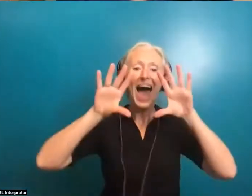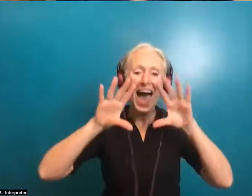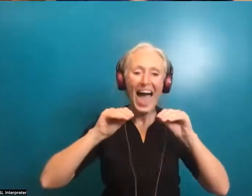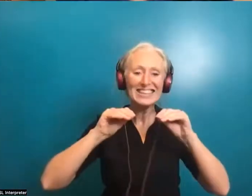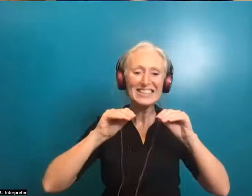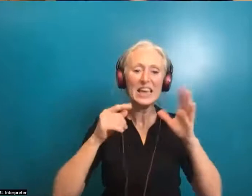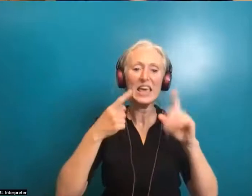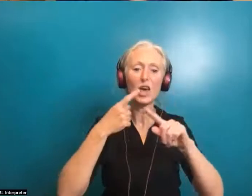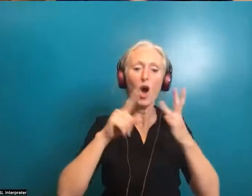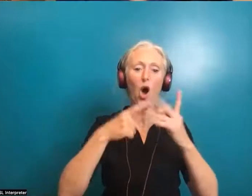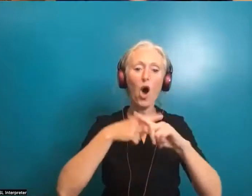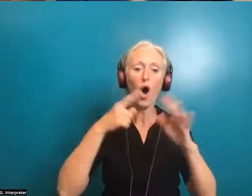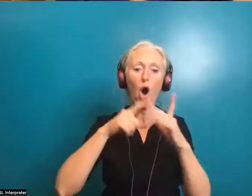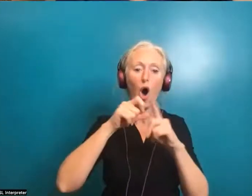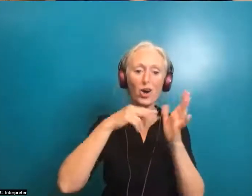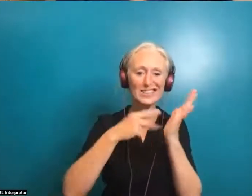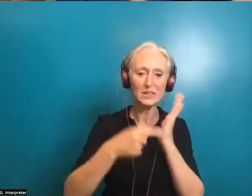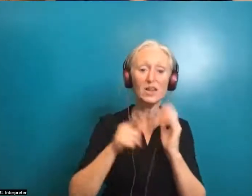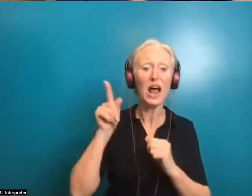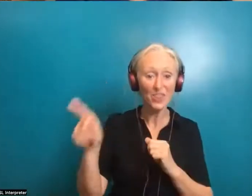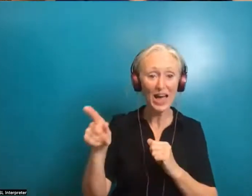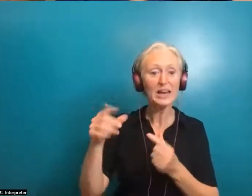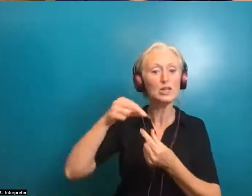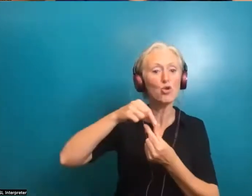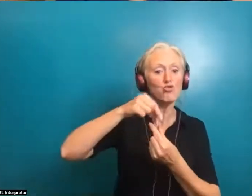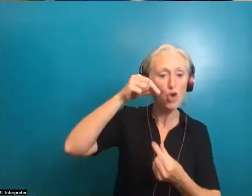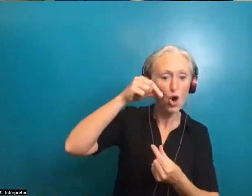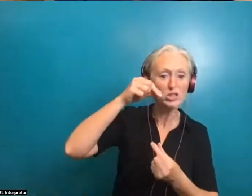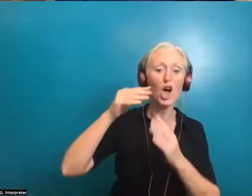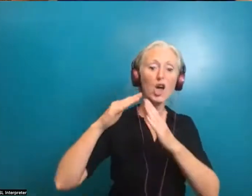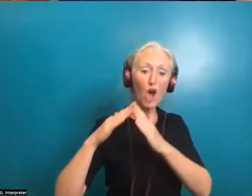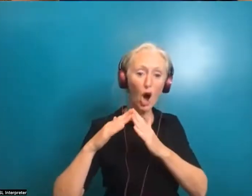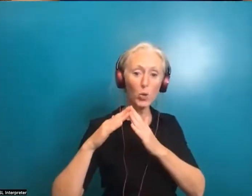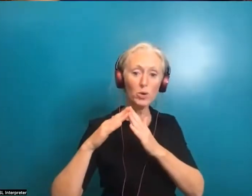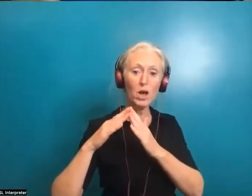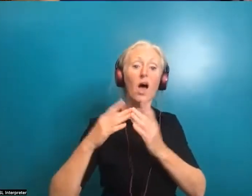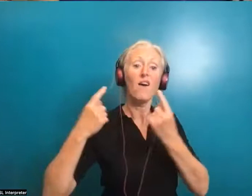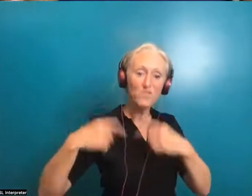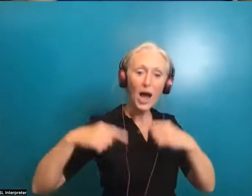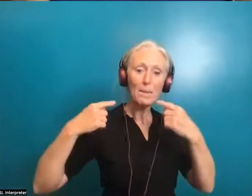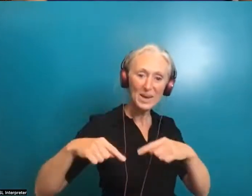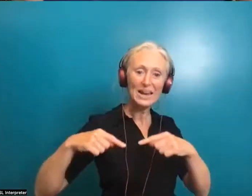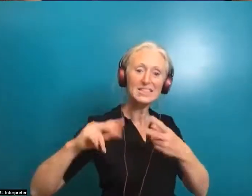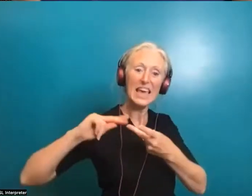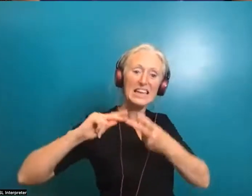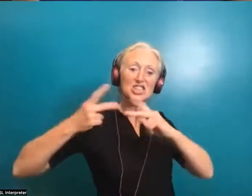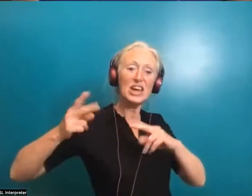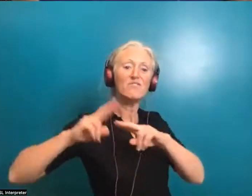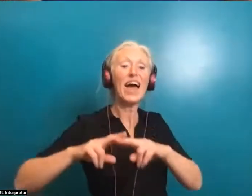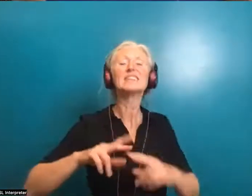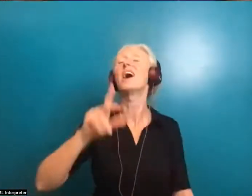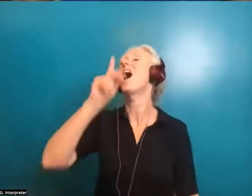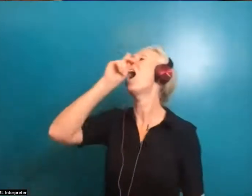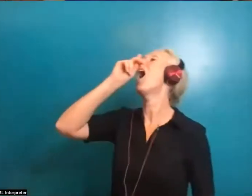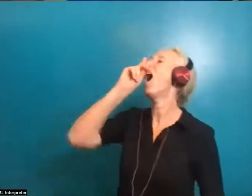is a rod cone viability factor gene therapy. Oh, so that's the rod derived cone. Yeah, I